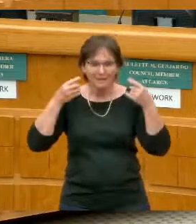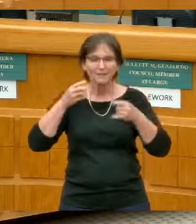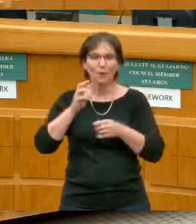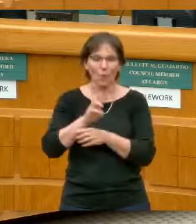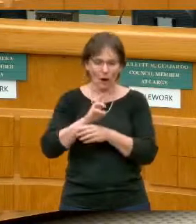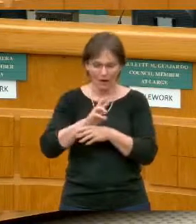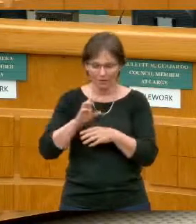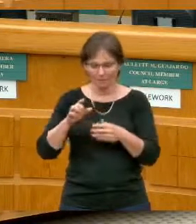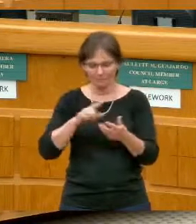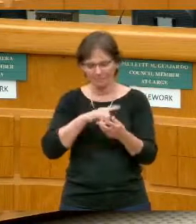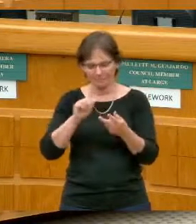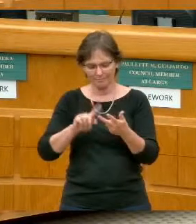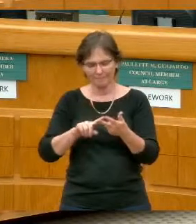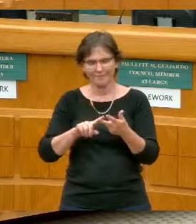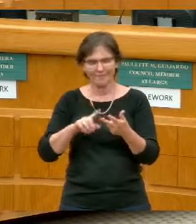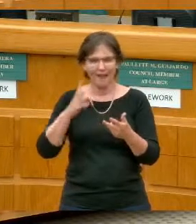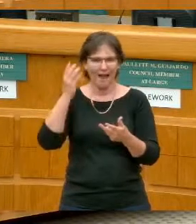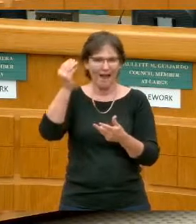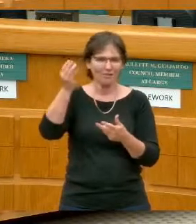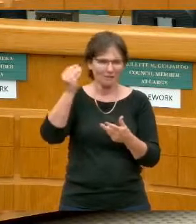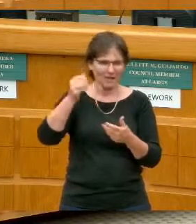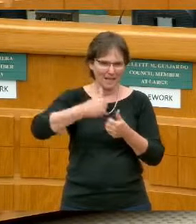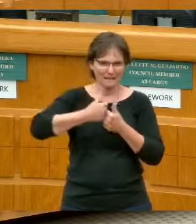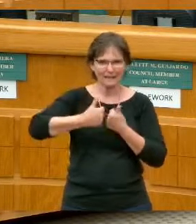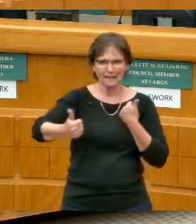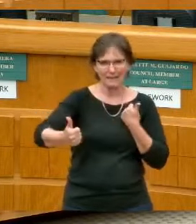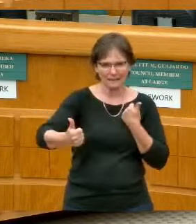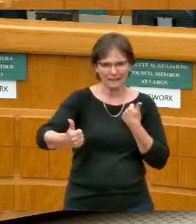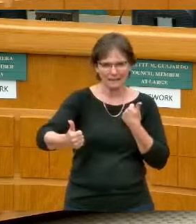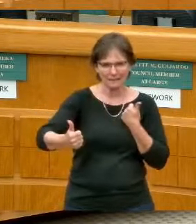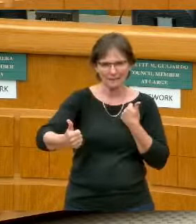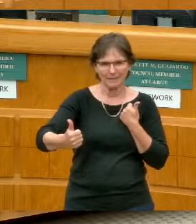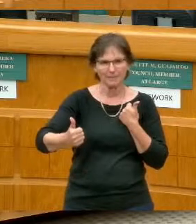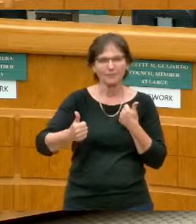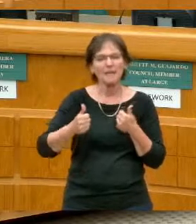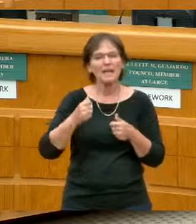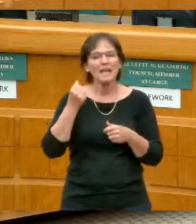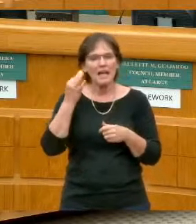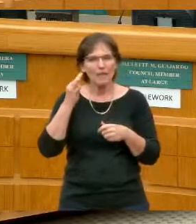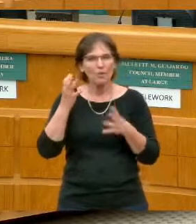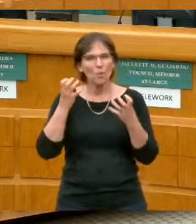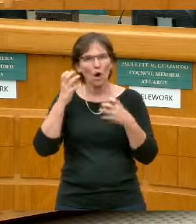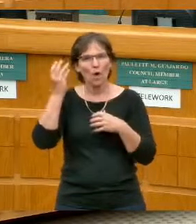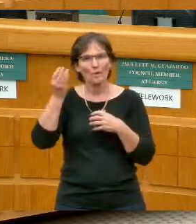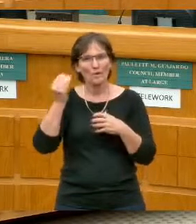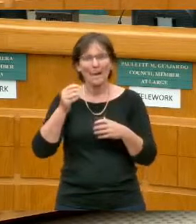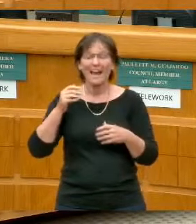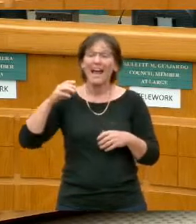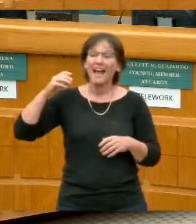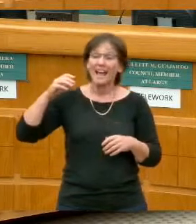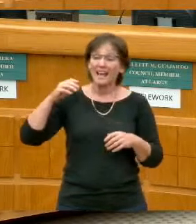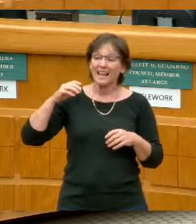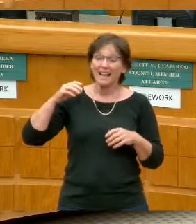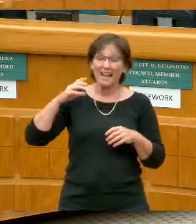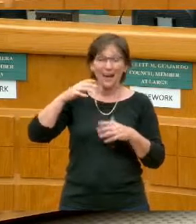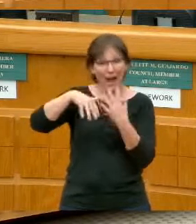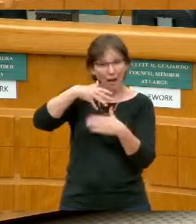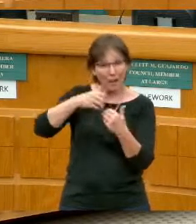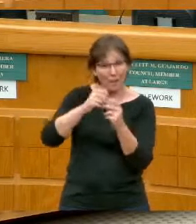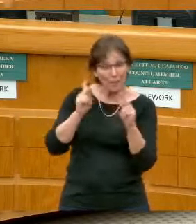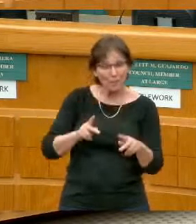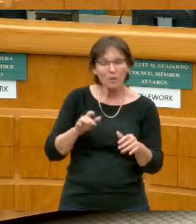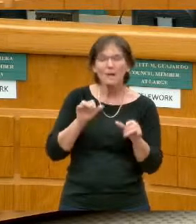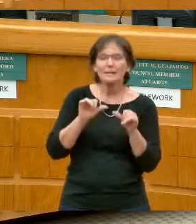Avoiding crowds, outdoors is always a better option than indoors. Stay at home when